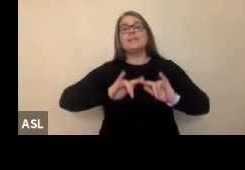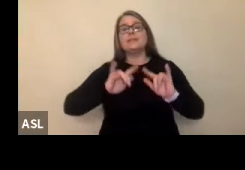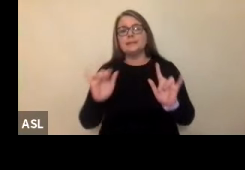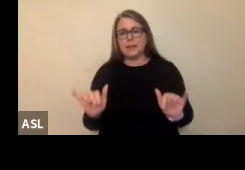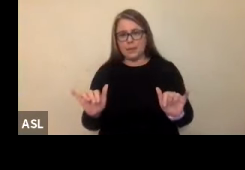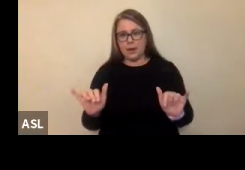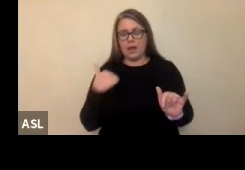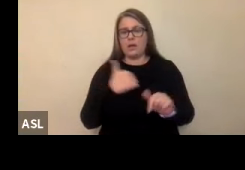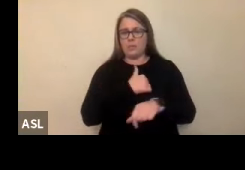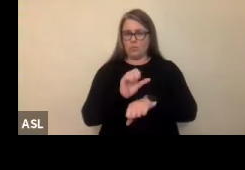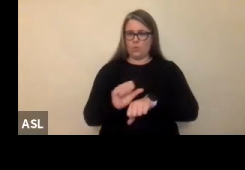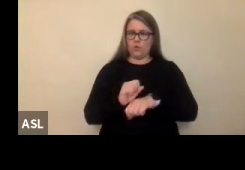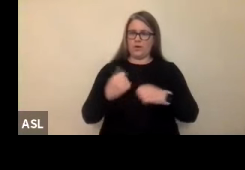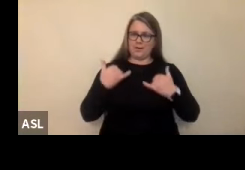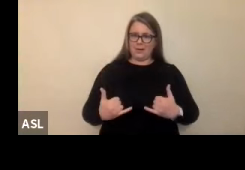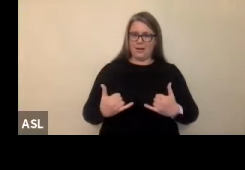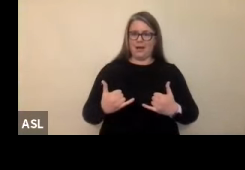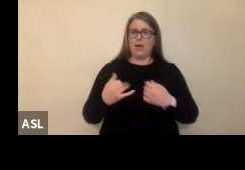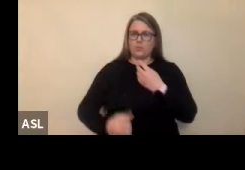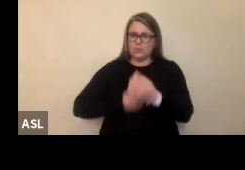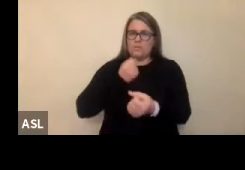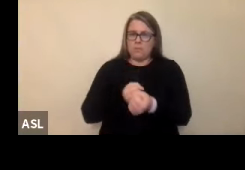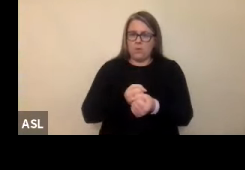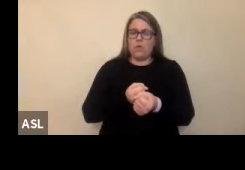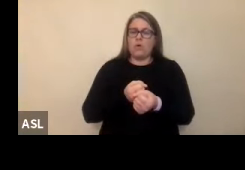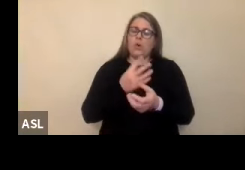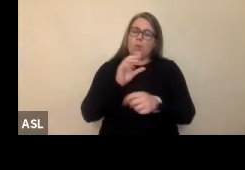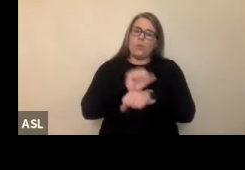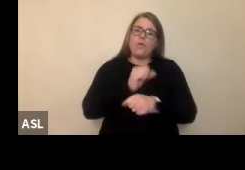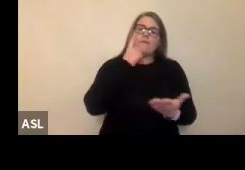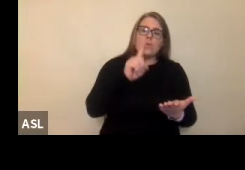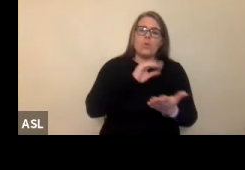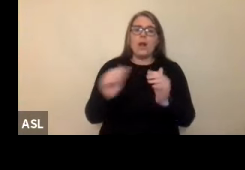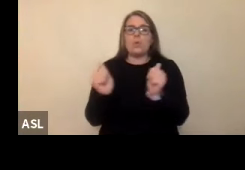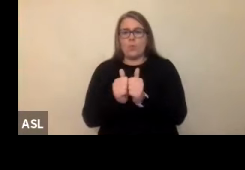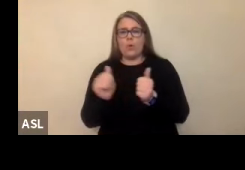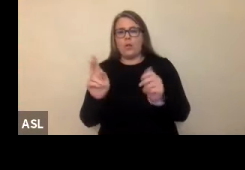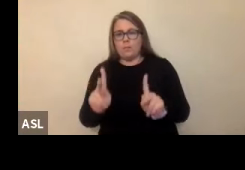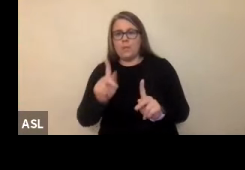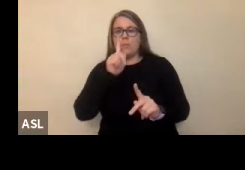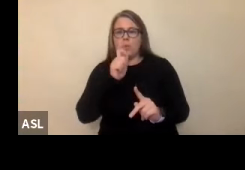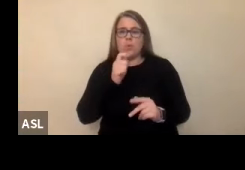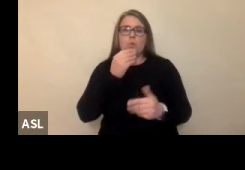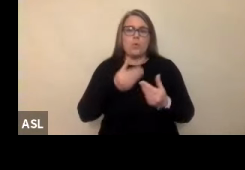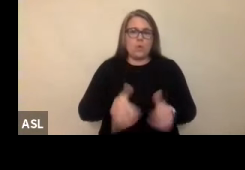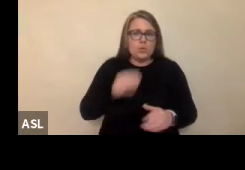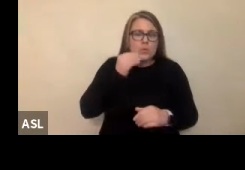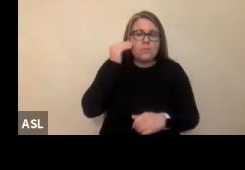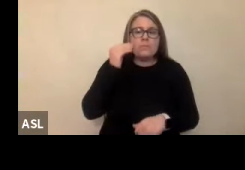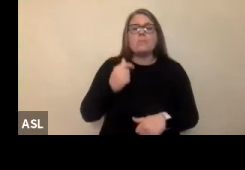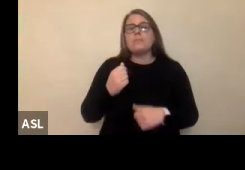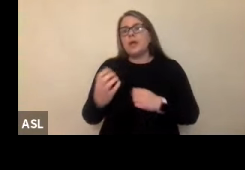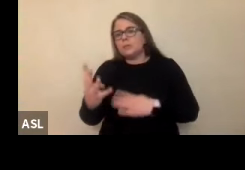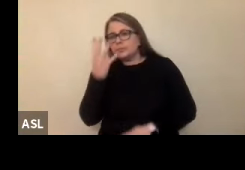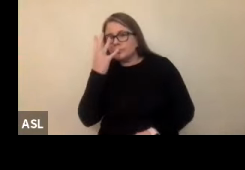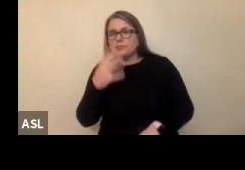now for people who are for and with people who are housing insecure, who are incarcerated, who are in deportation proceedings, to kind